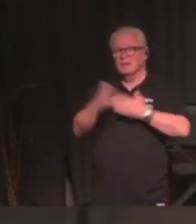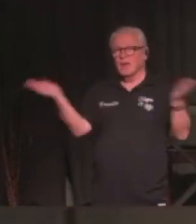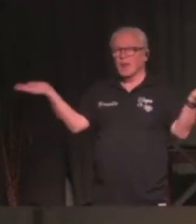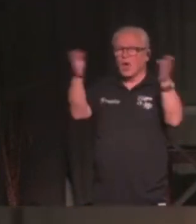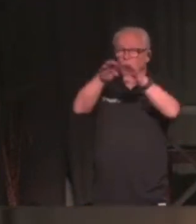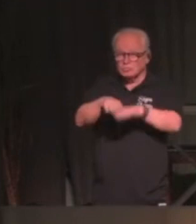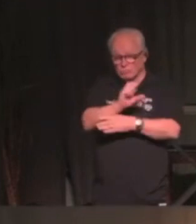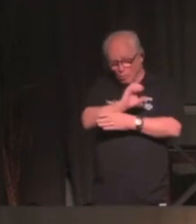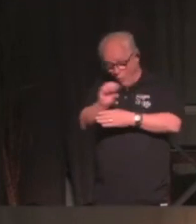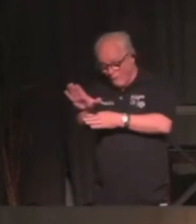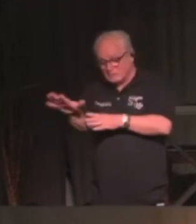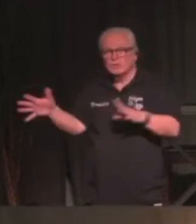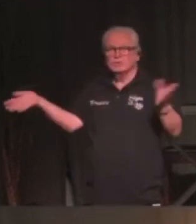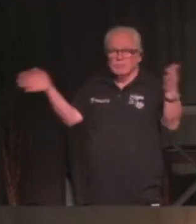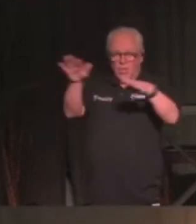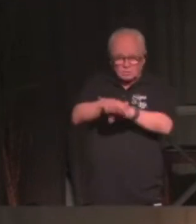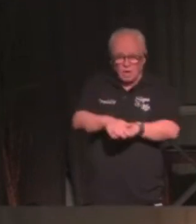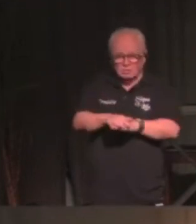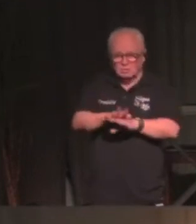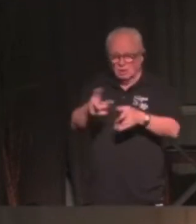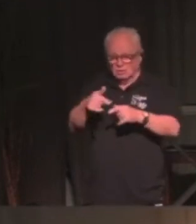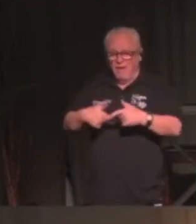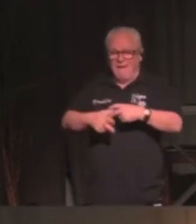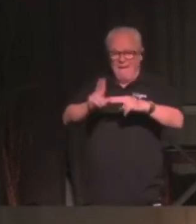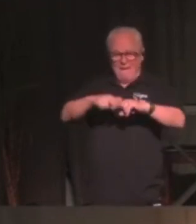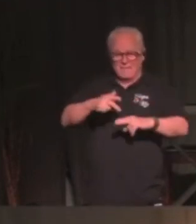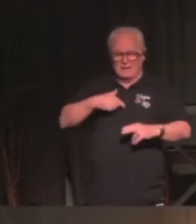if it gets you to there,